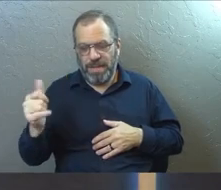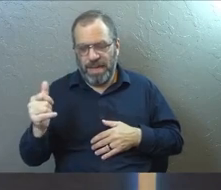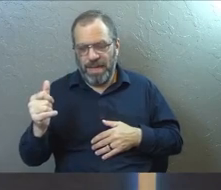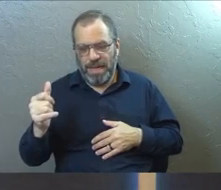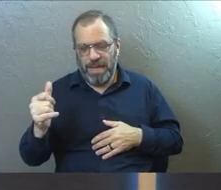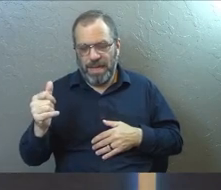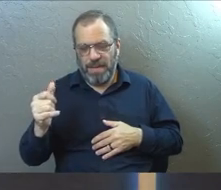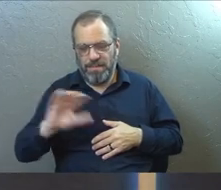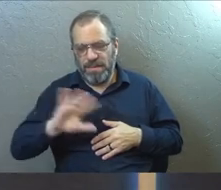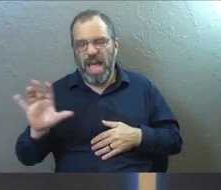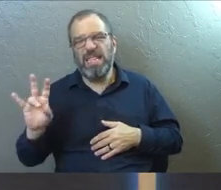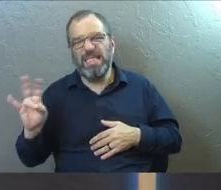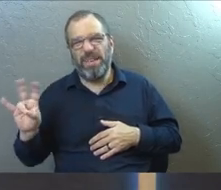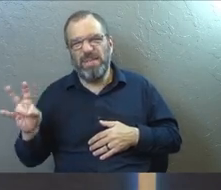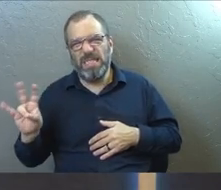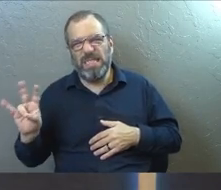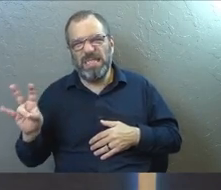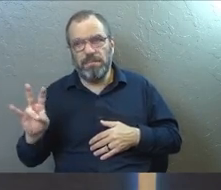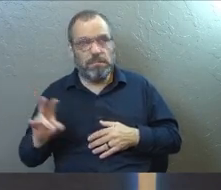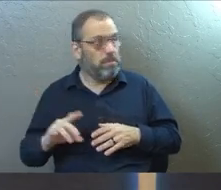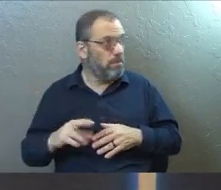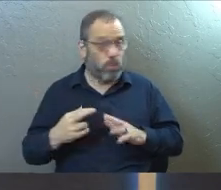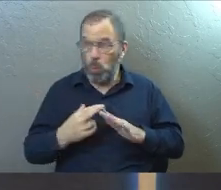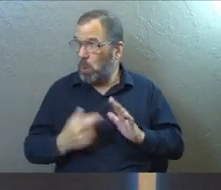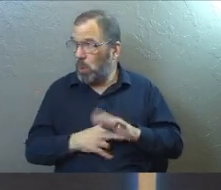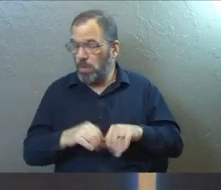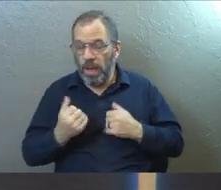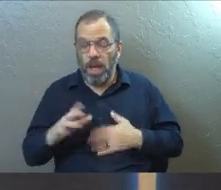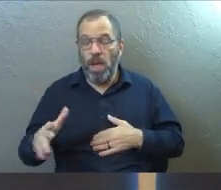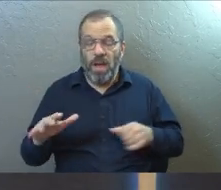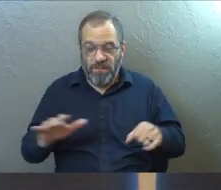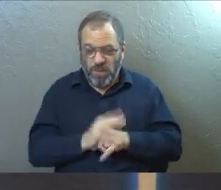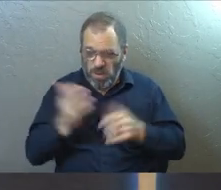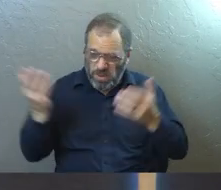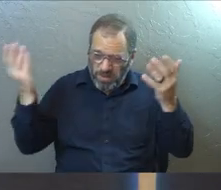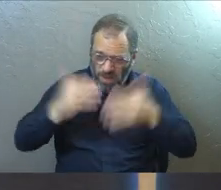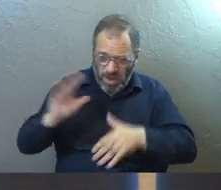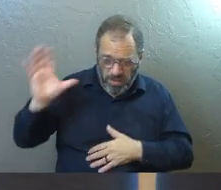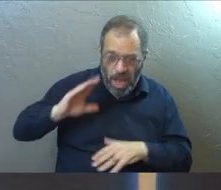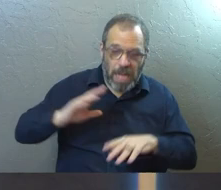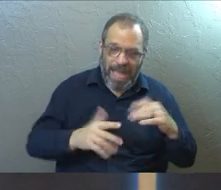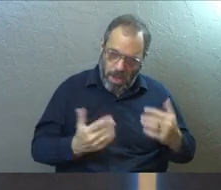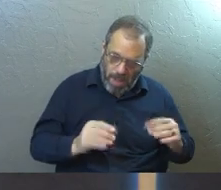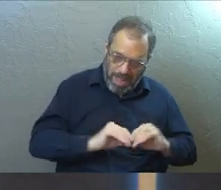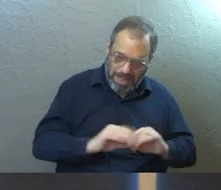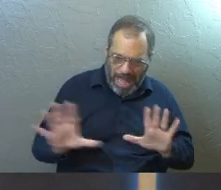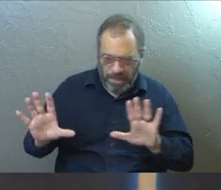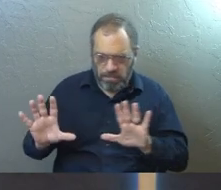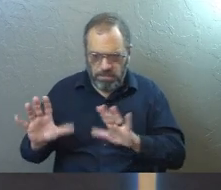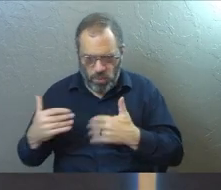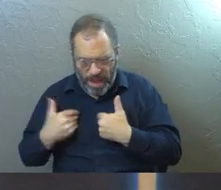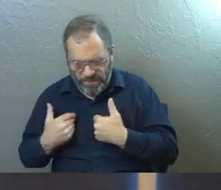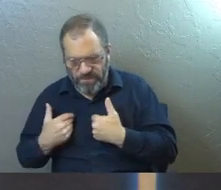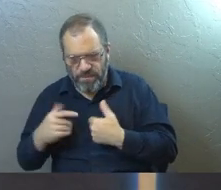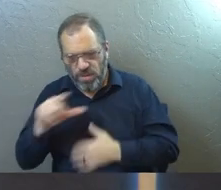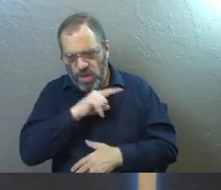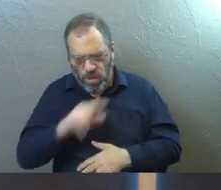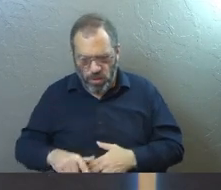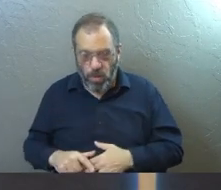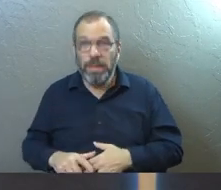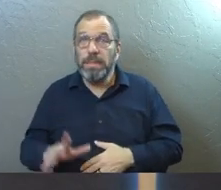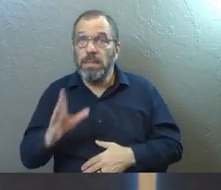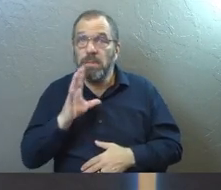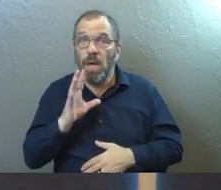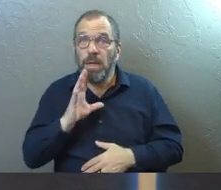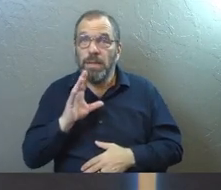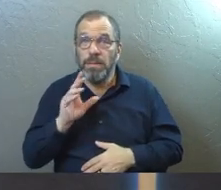to add on 17. I think I'm breaking a lot of rules here. For once you were full of darkness, but now you have light from the Lord. Again, talking to